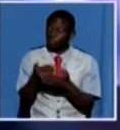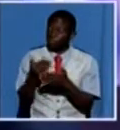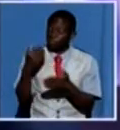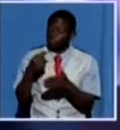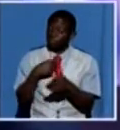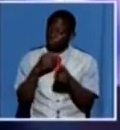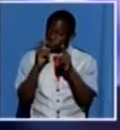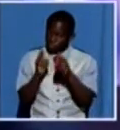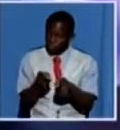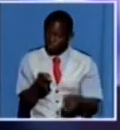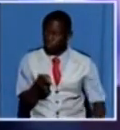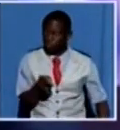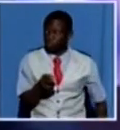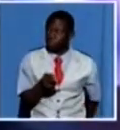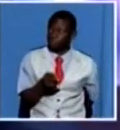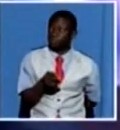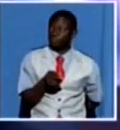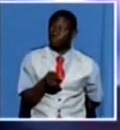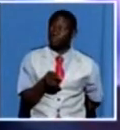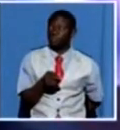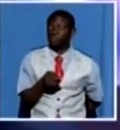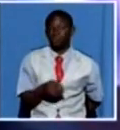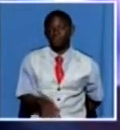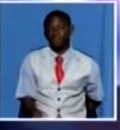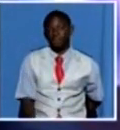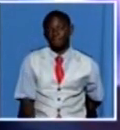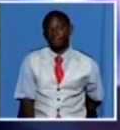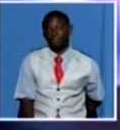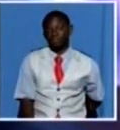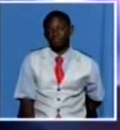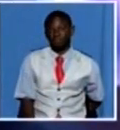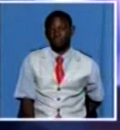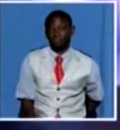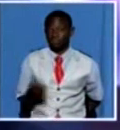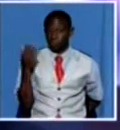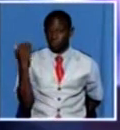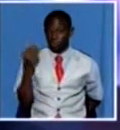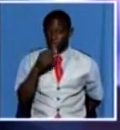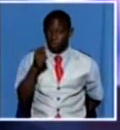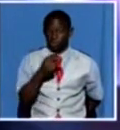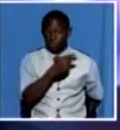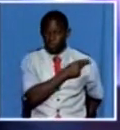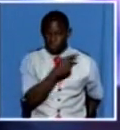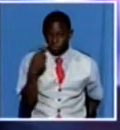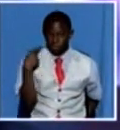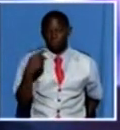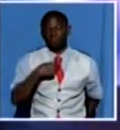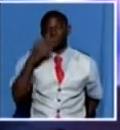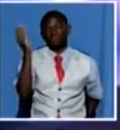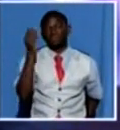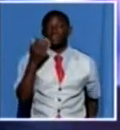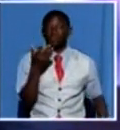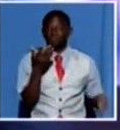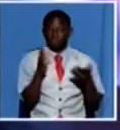details I adequately addressed in Parliament on Thursday, I want to speak to the small